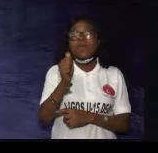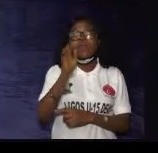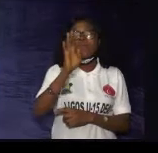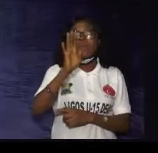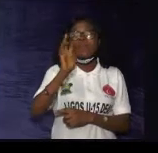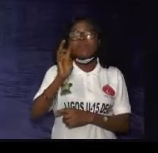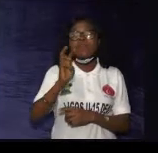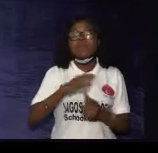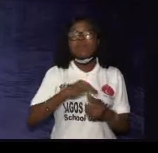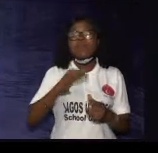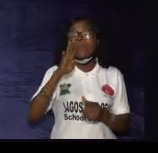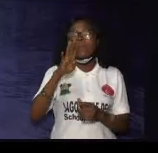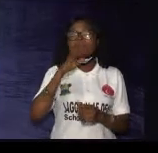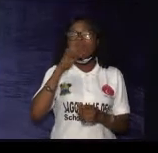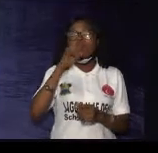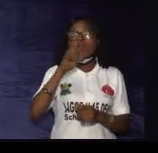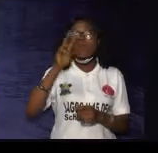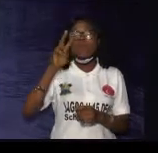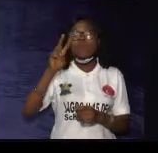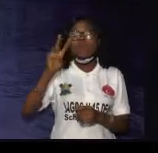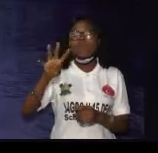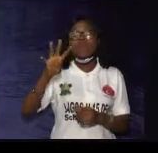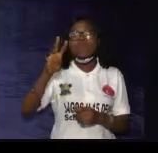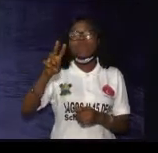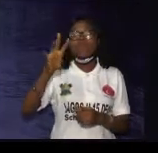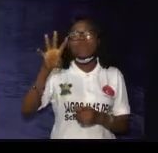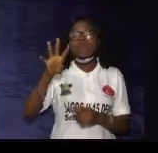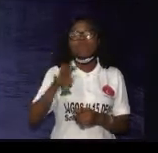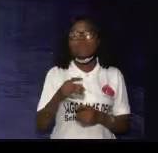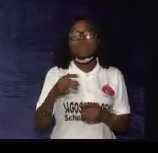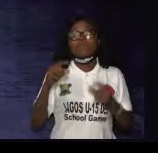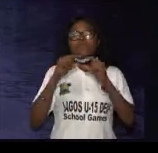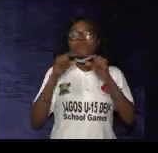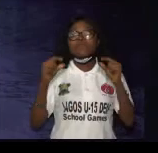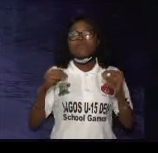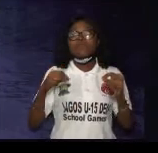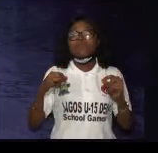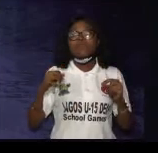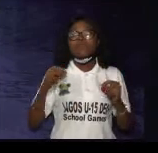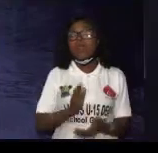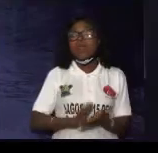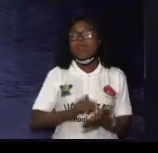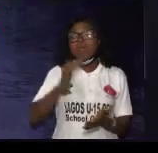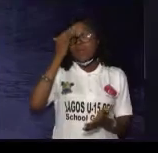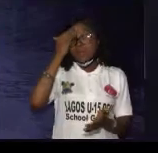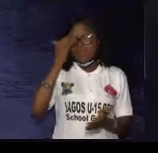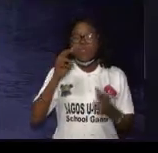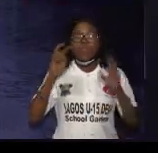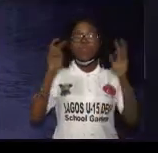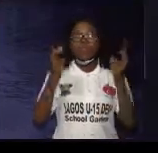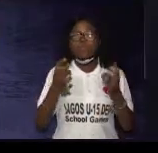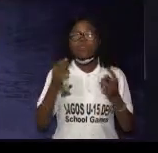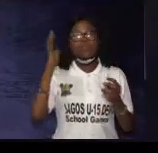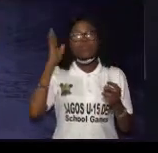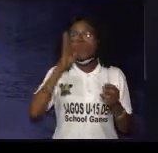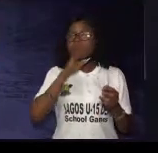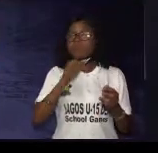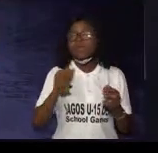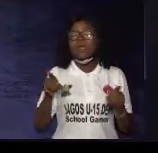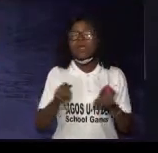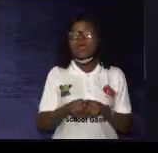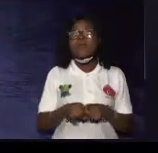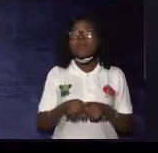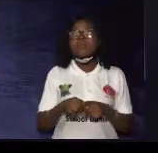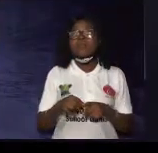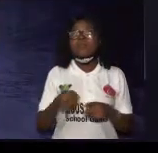180 degrees. And that is why A is 56 and B is 180 degrees. Our learning objectives will be as follows. By the end of